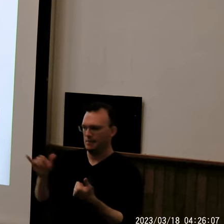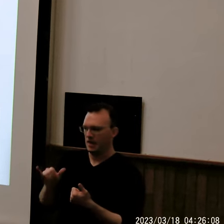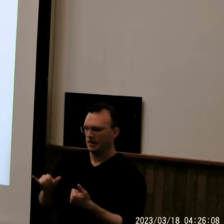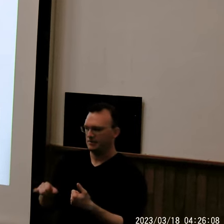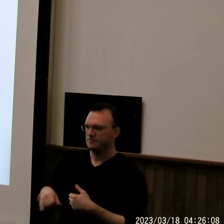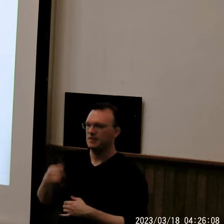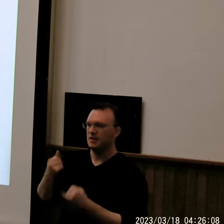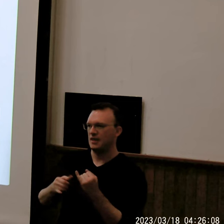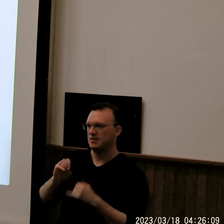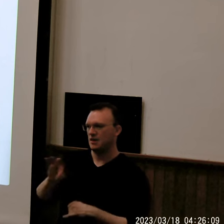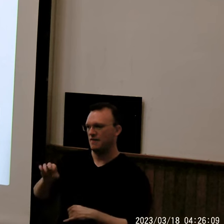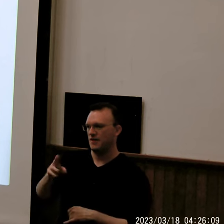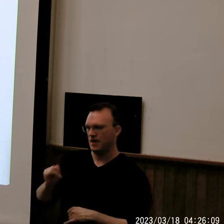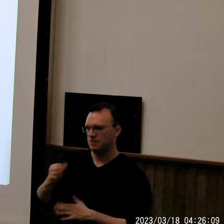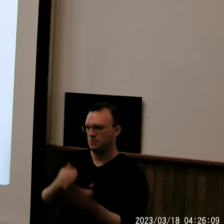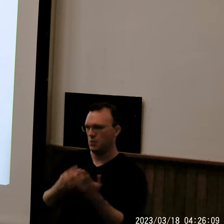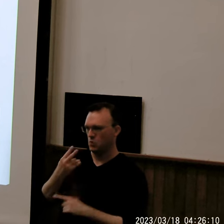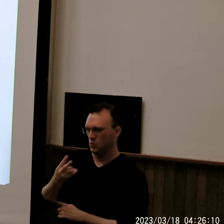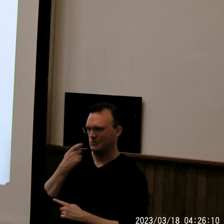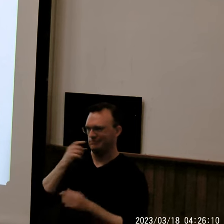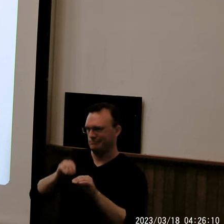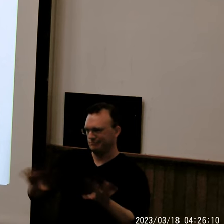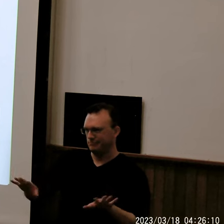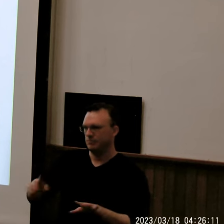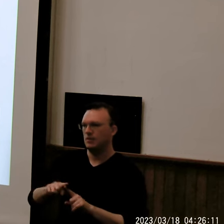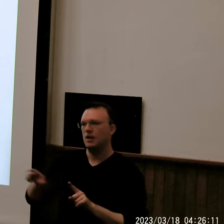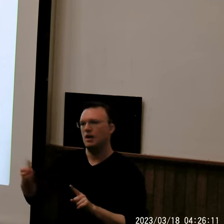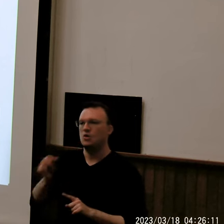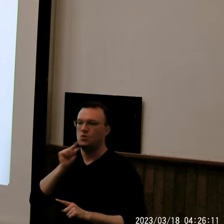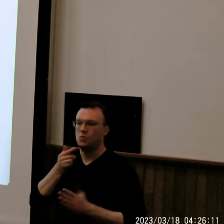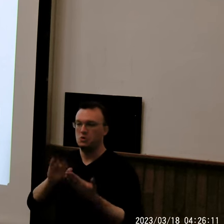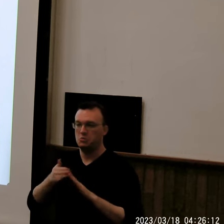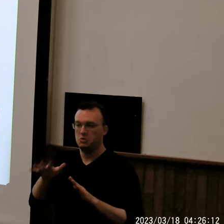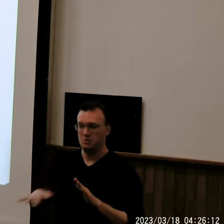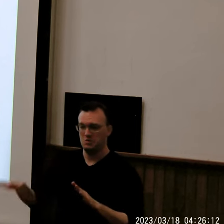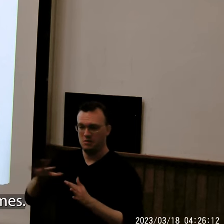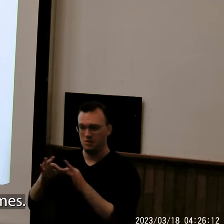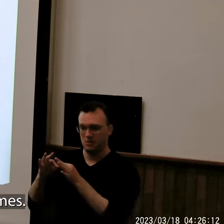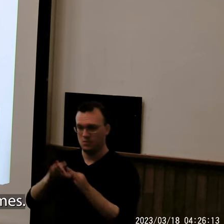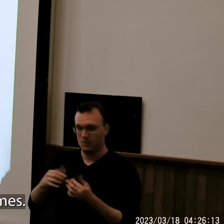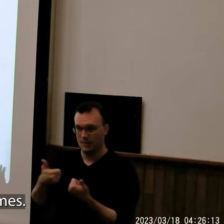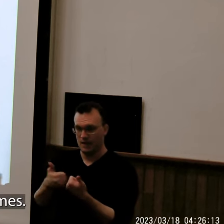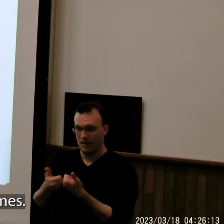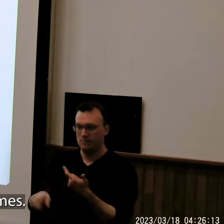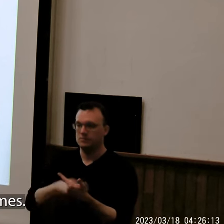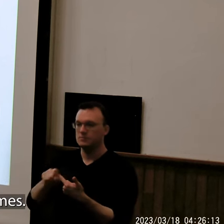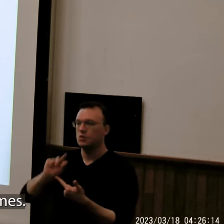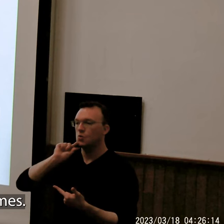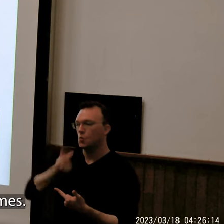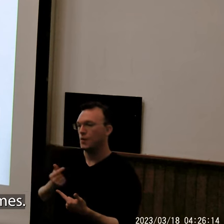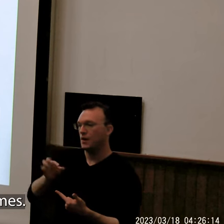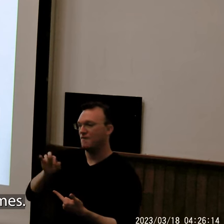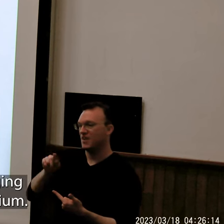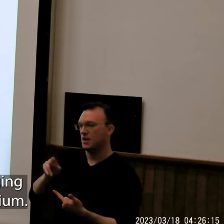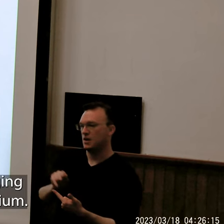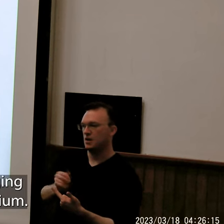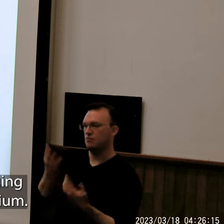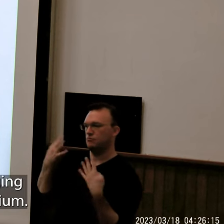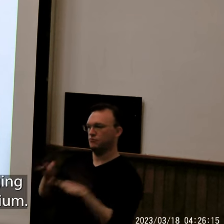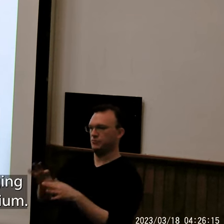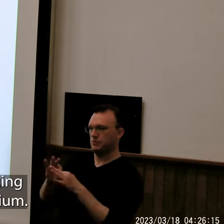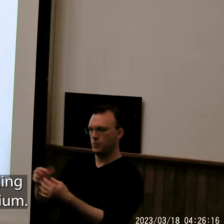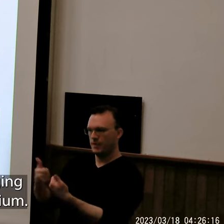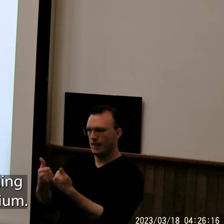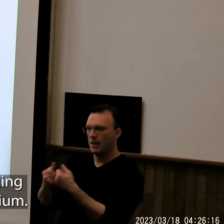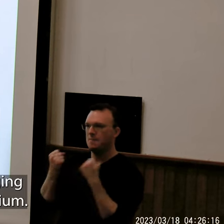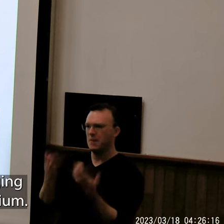The Last of Us Part II, which came out recently. But there are also queer communities around games. There is queer fandom around games, lots of